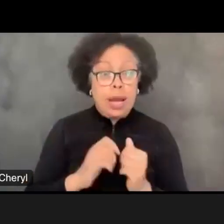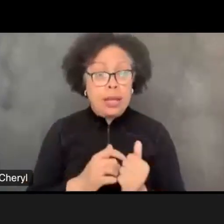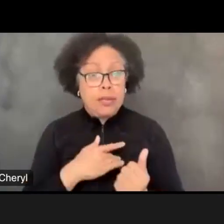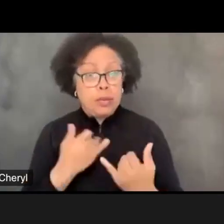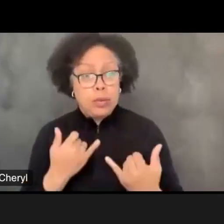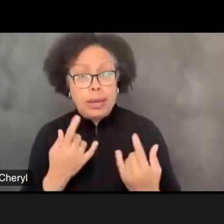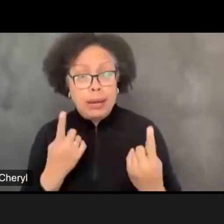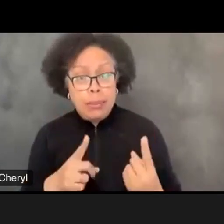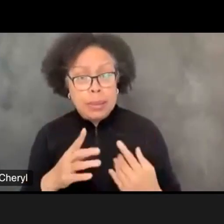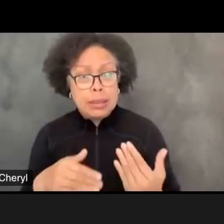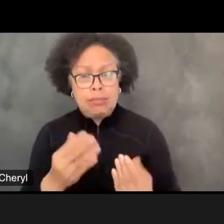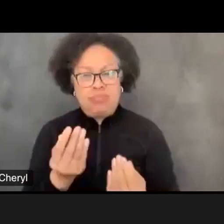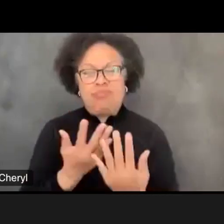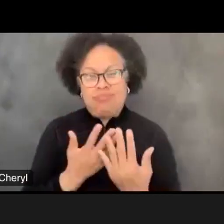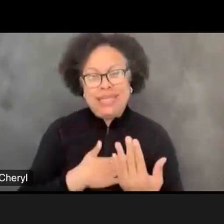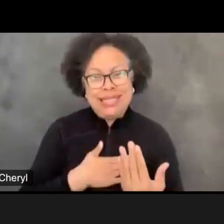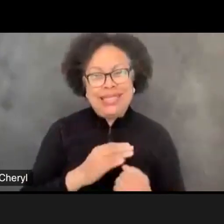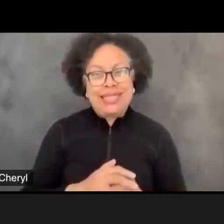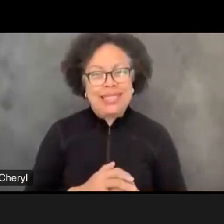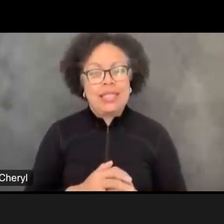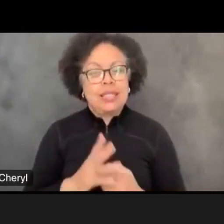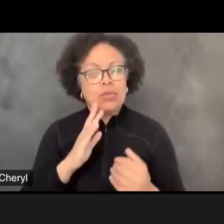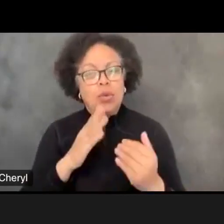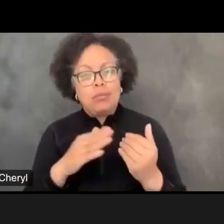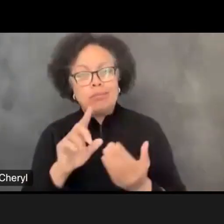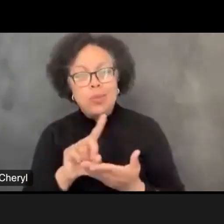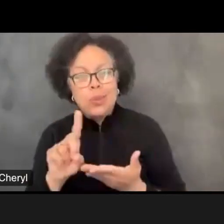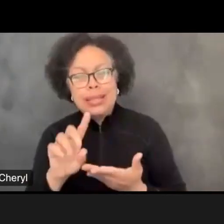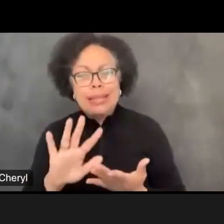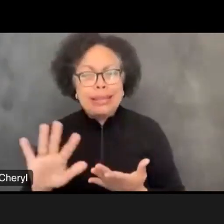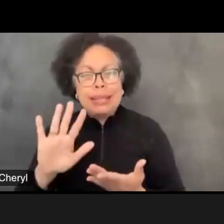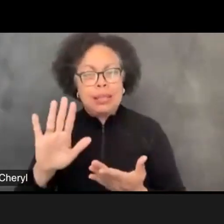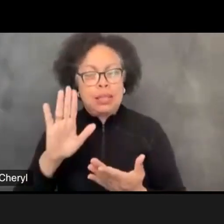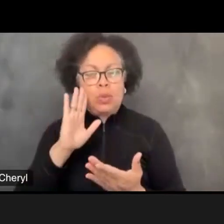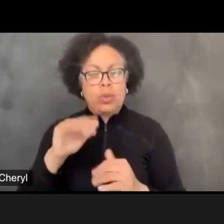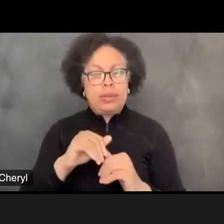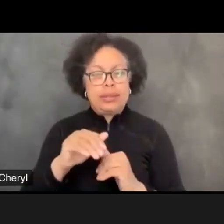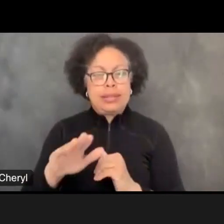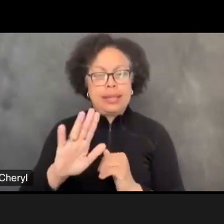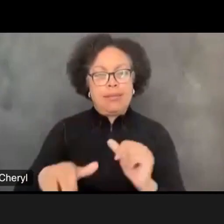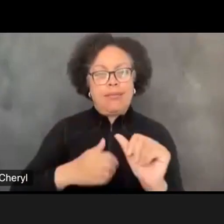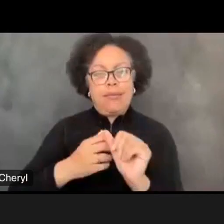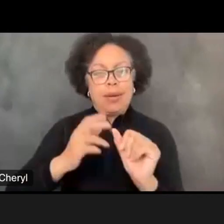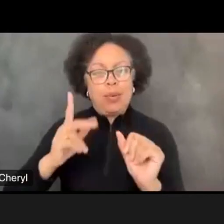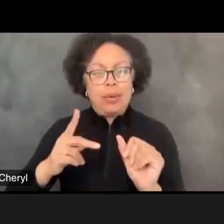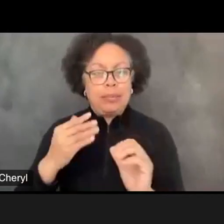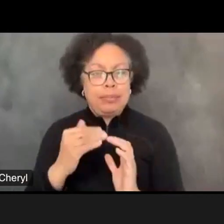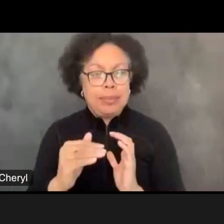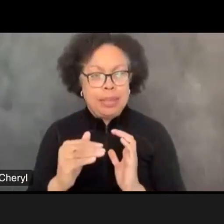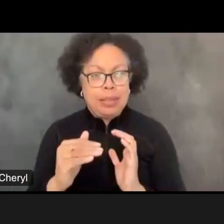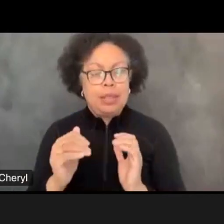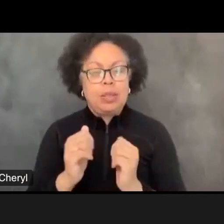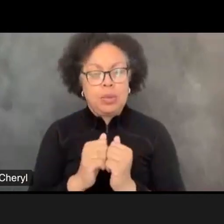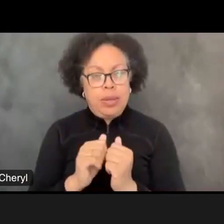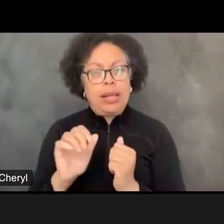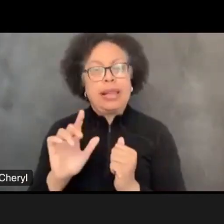from you. And within the next week or so, we will send you all a follow-up email with a link